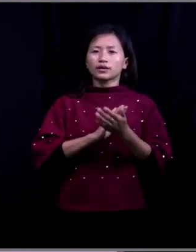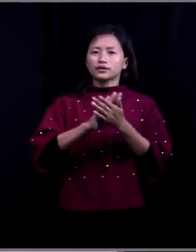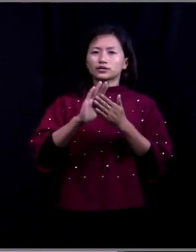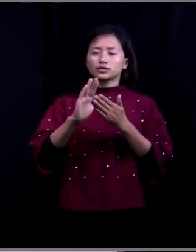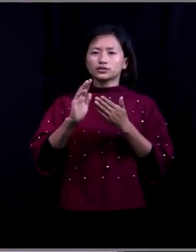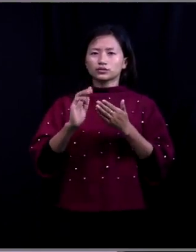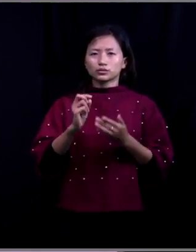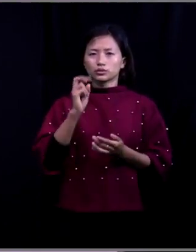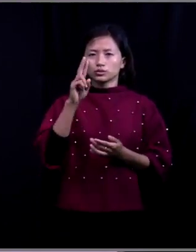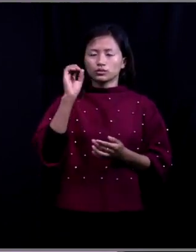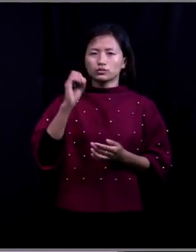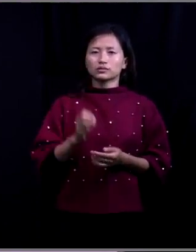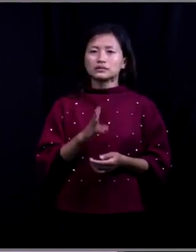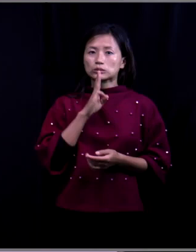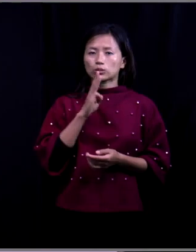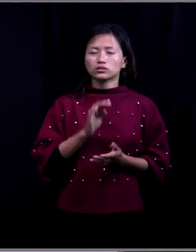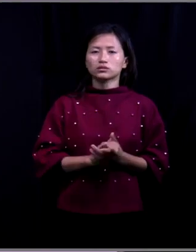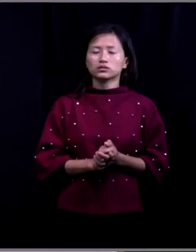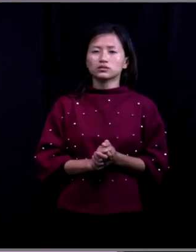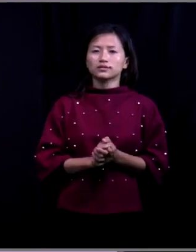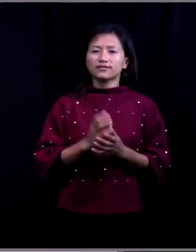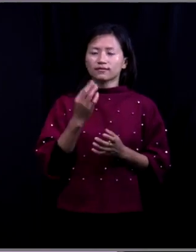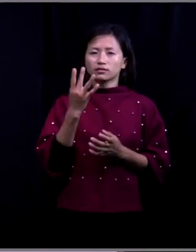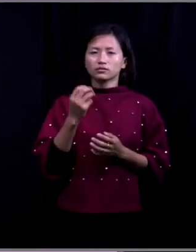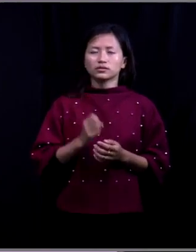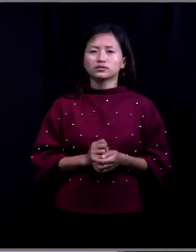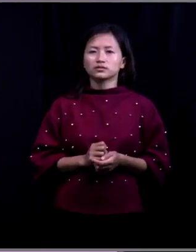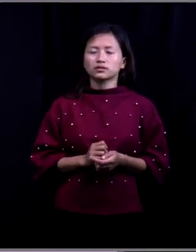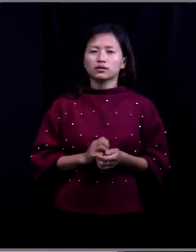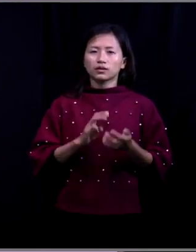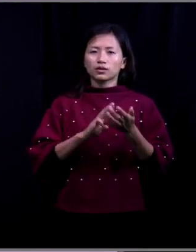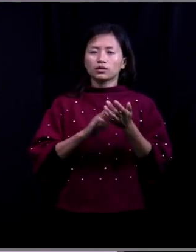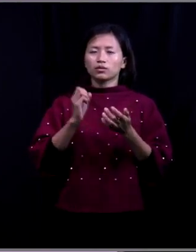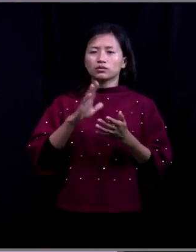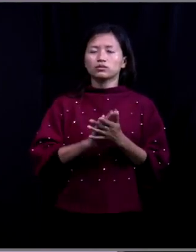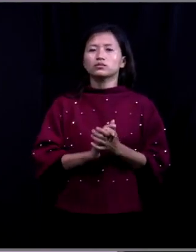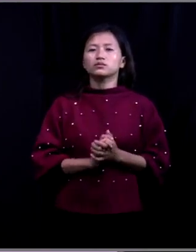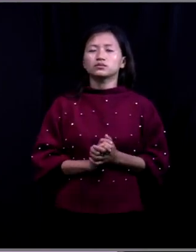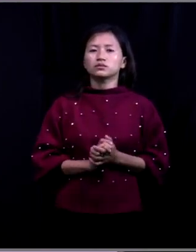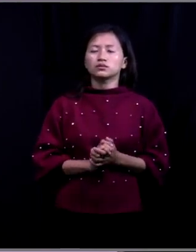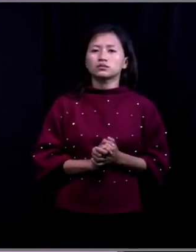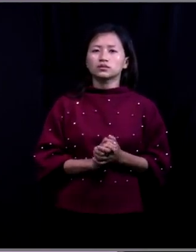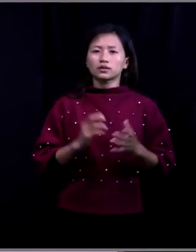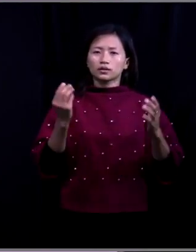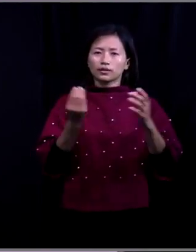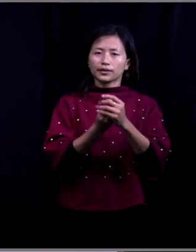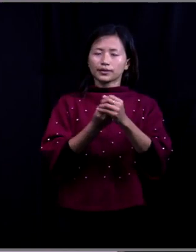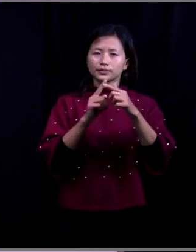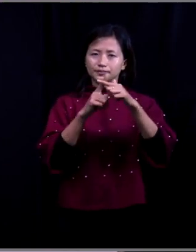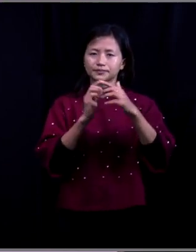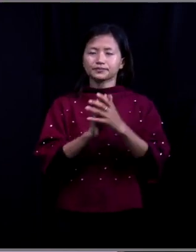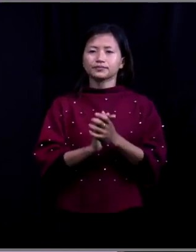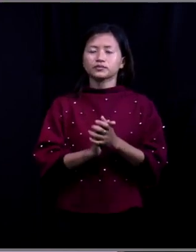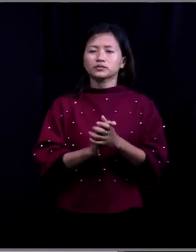H2O, that is water, if we want to calculate the molecular mass of H2O, we just add up